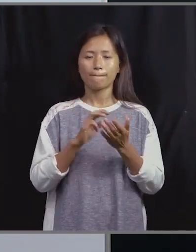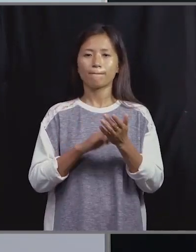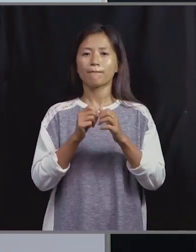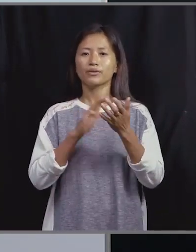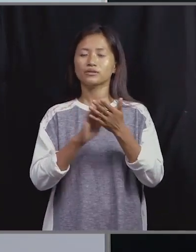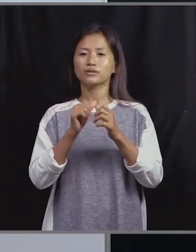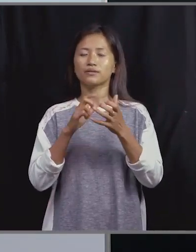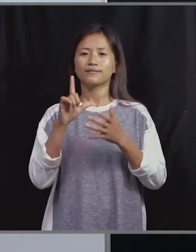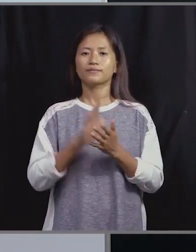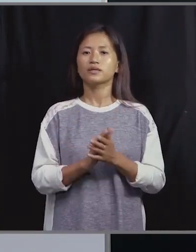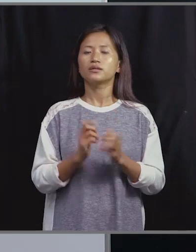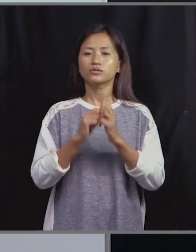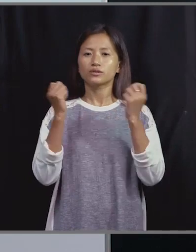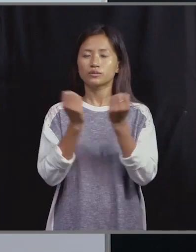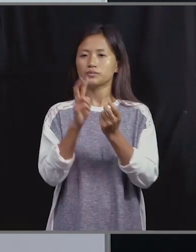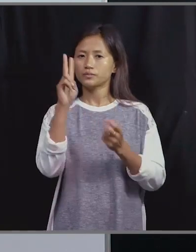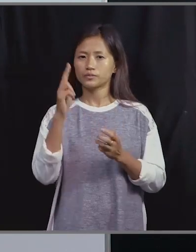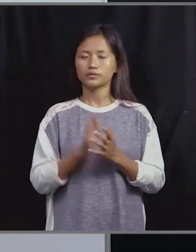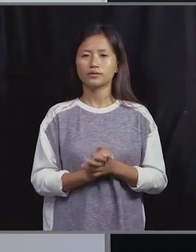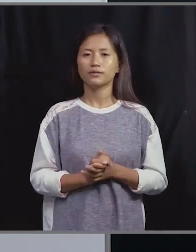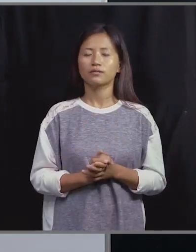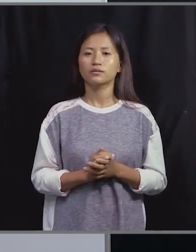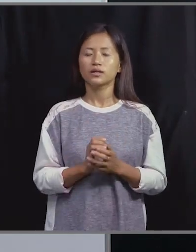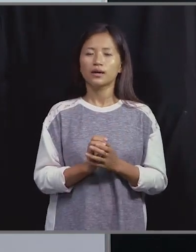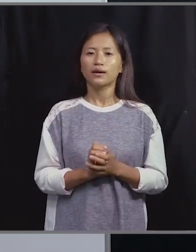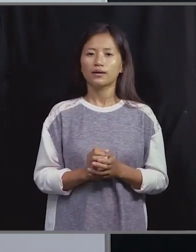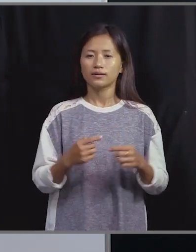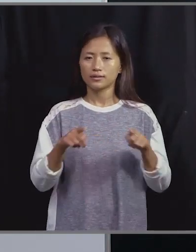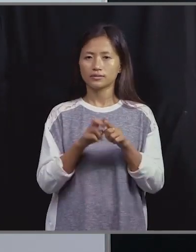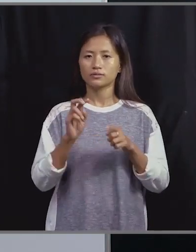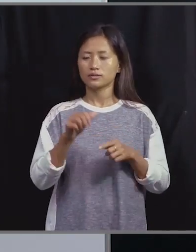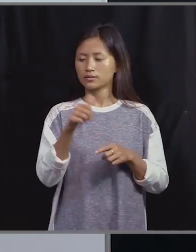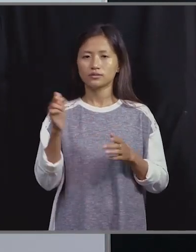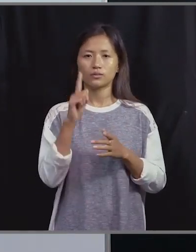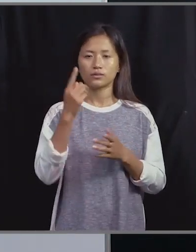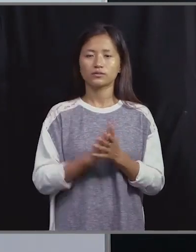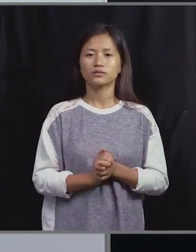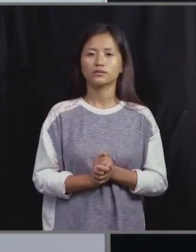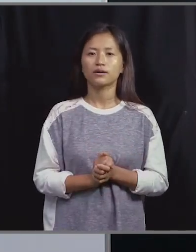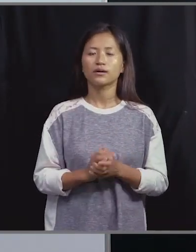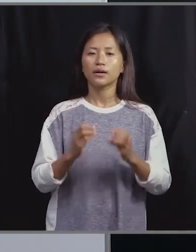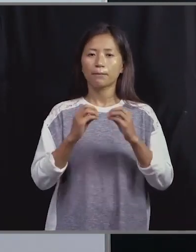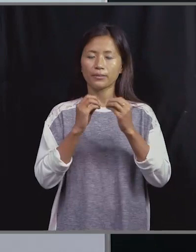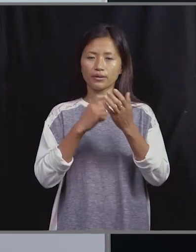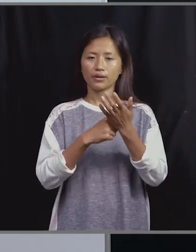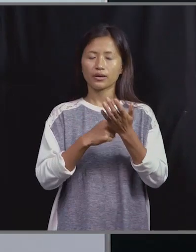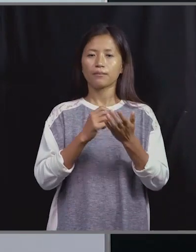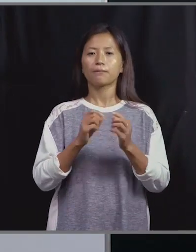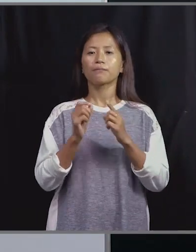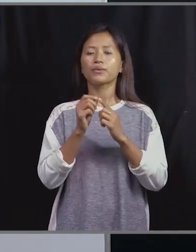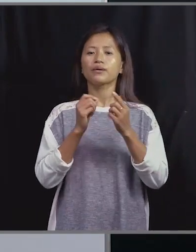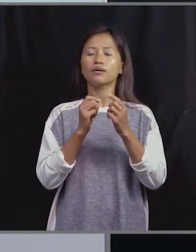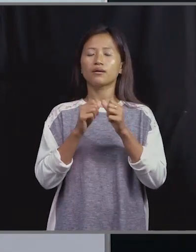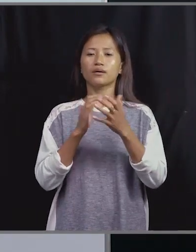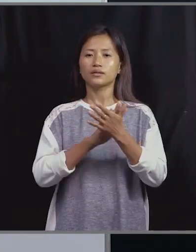tribal people who settled there. One is the Santals, no doubt, and the other one are the Baharis. They are also a tribal